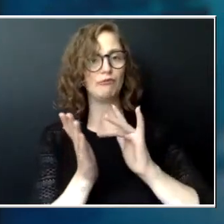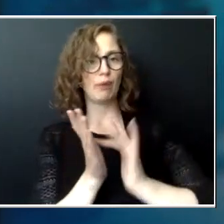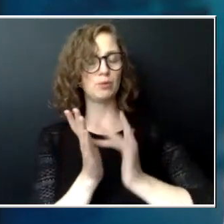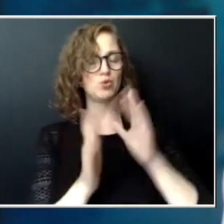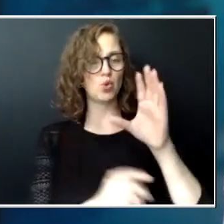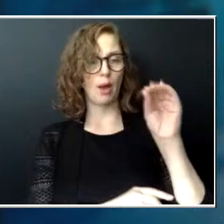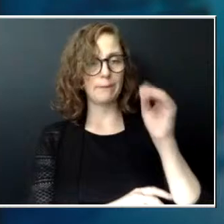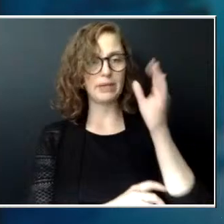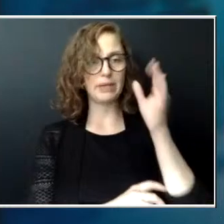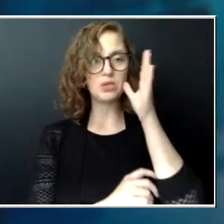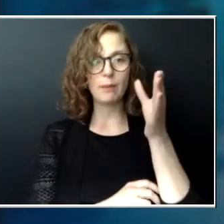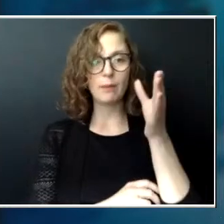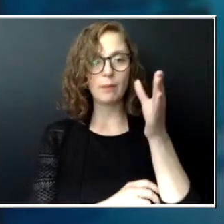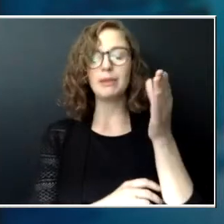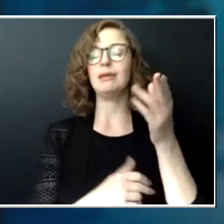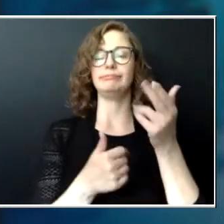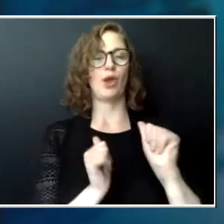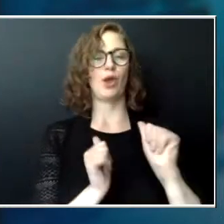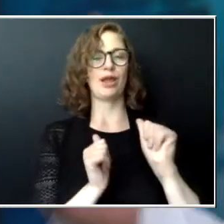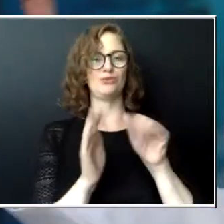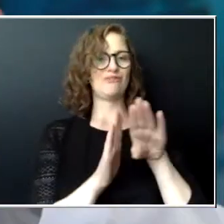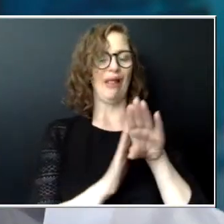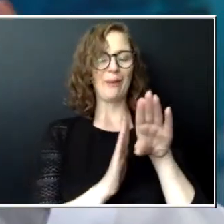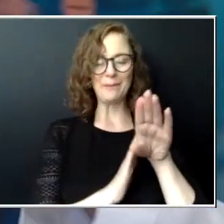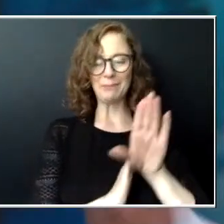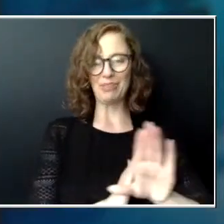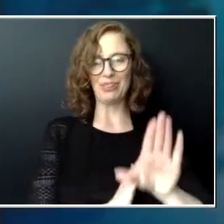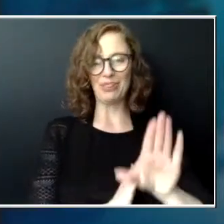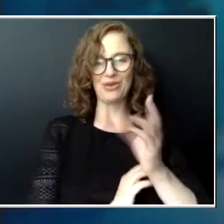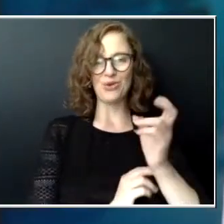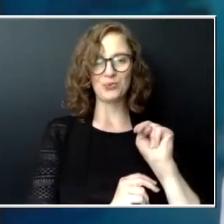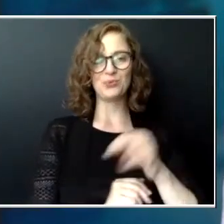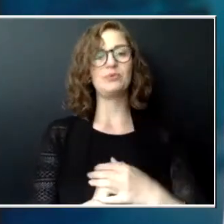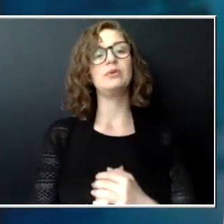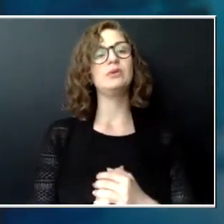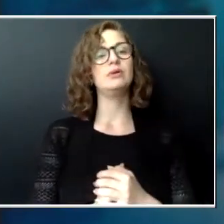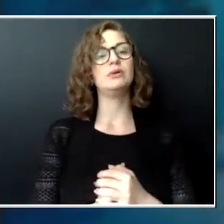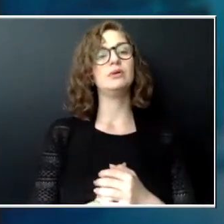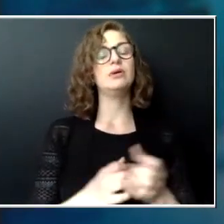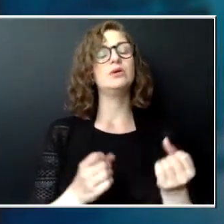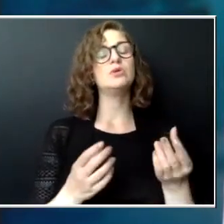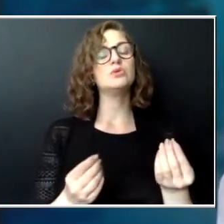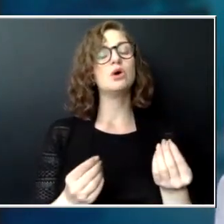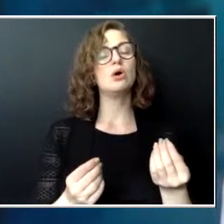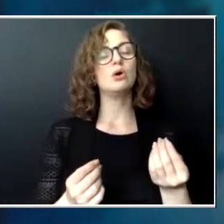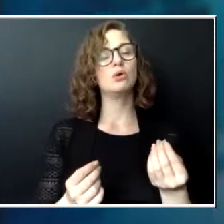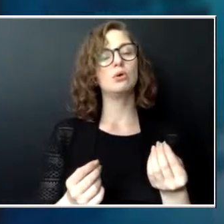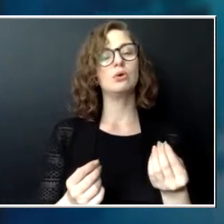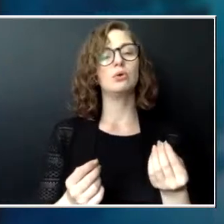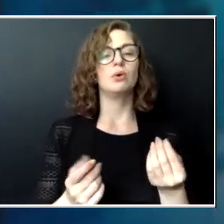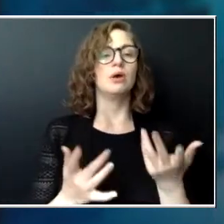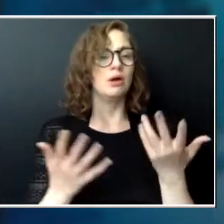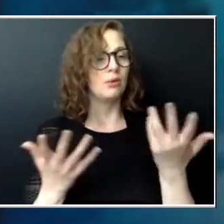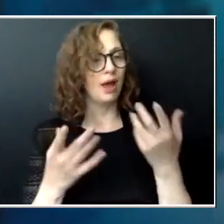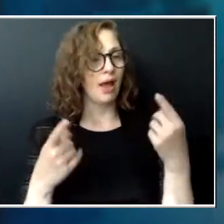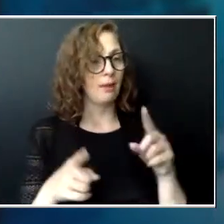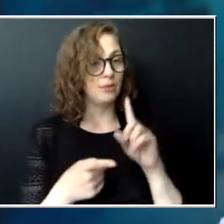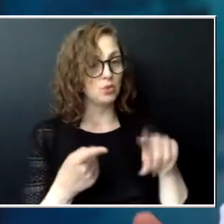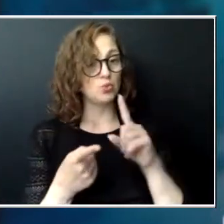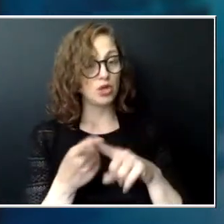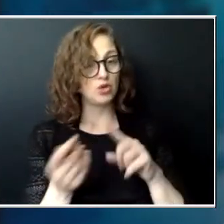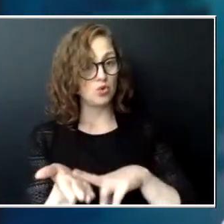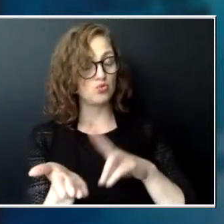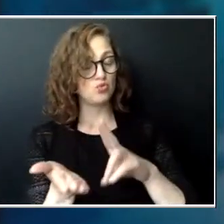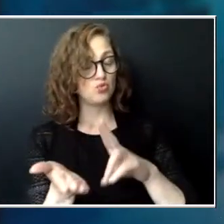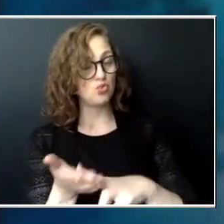Basically, what happens there is that once you're enrolled in the trial, we skip the whole manufacture process. It just